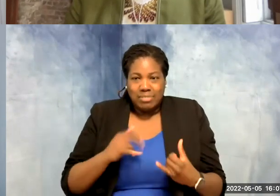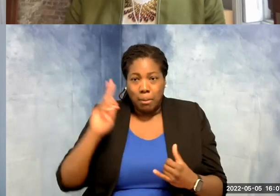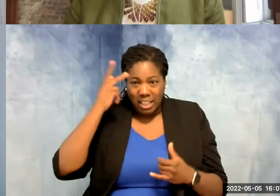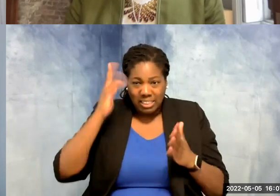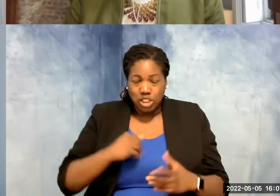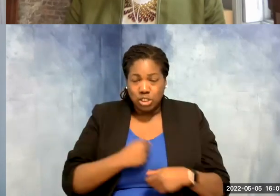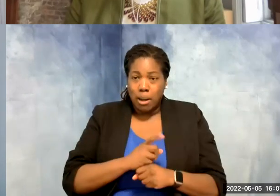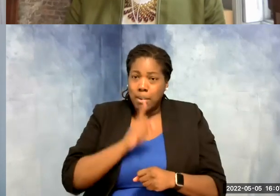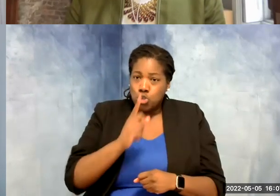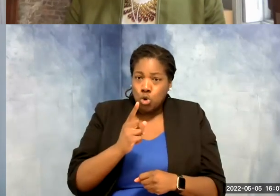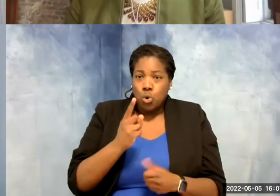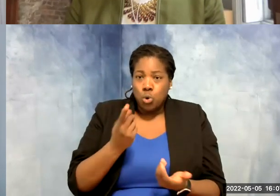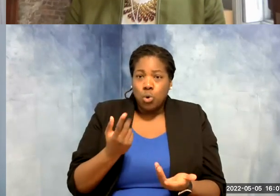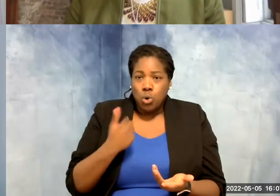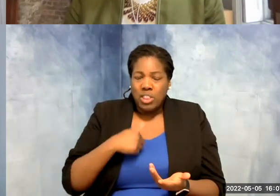are